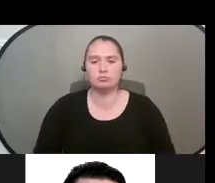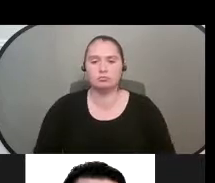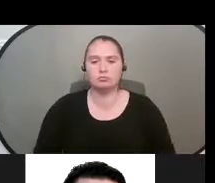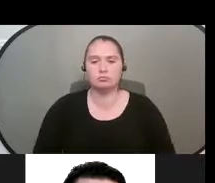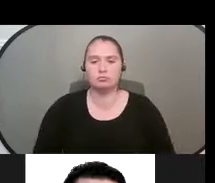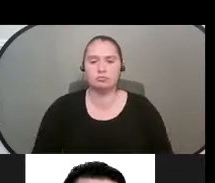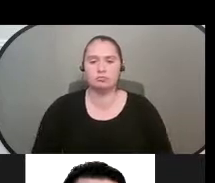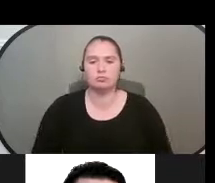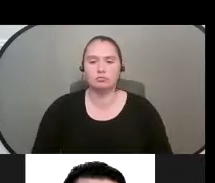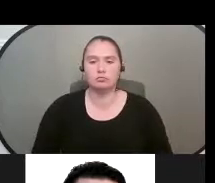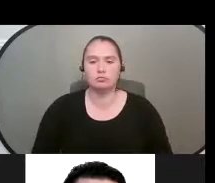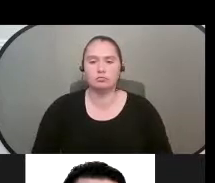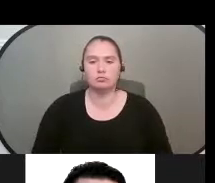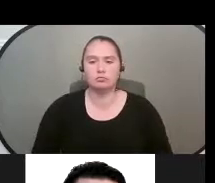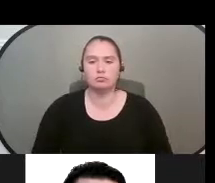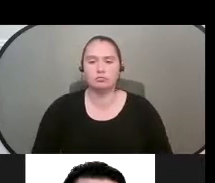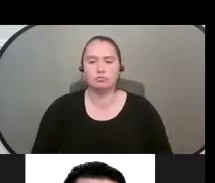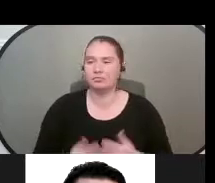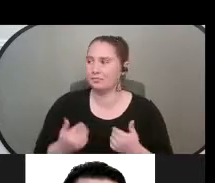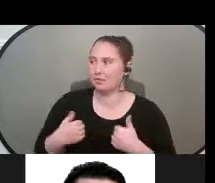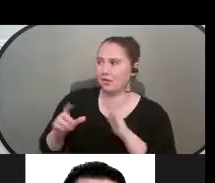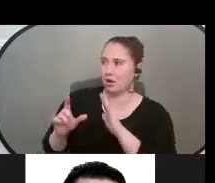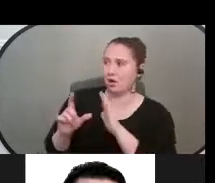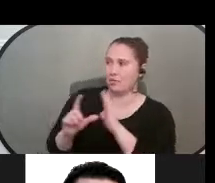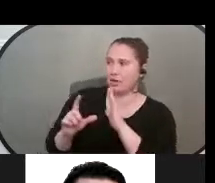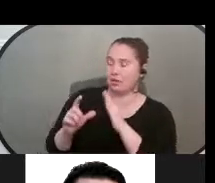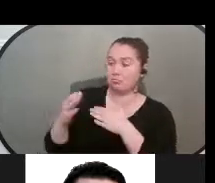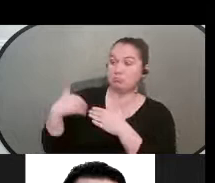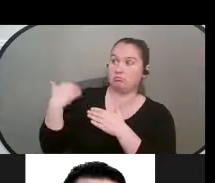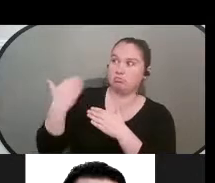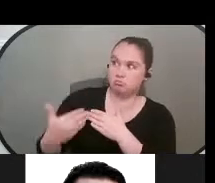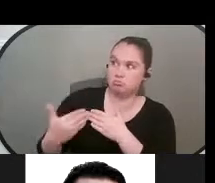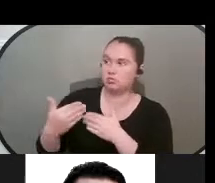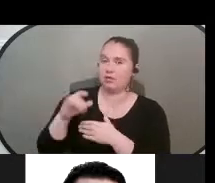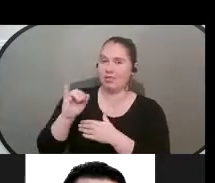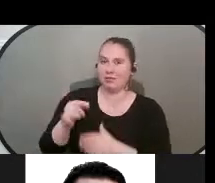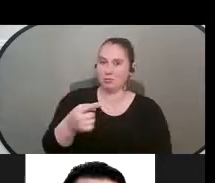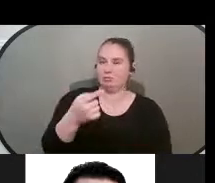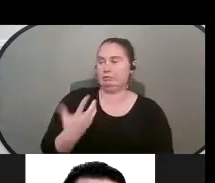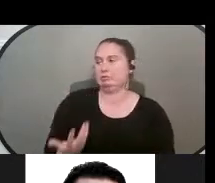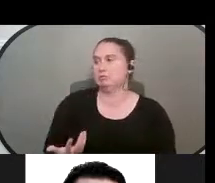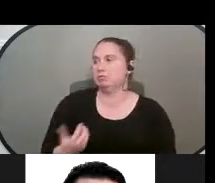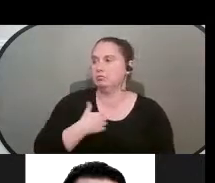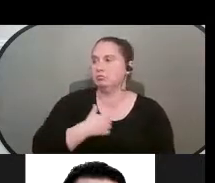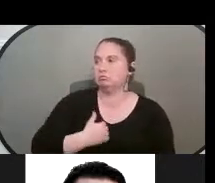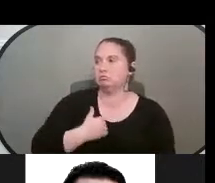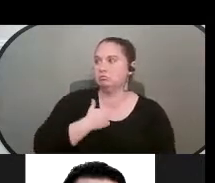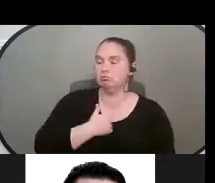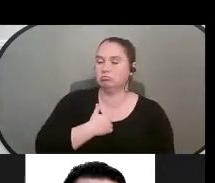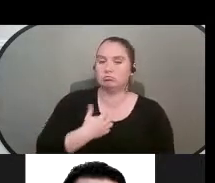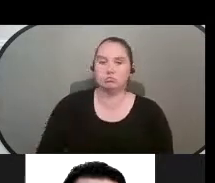okay. There's an automatic advance on the slide. Yes, so